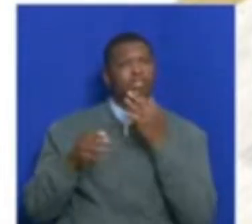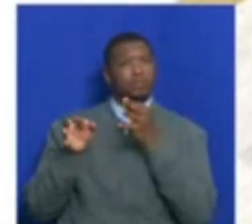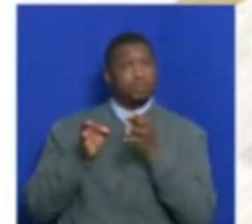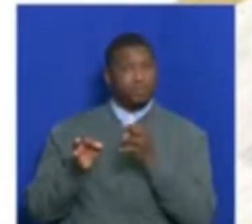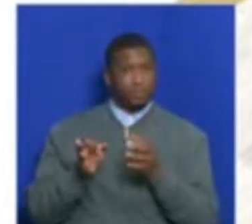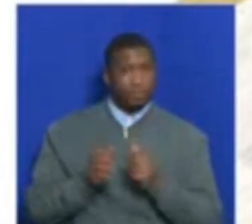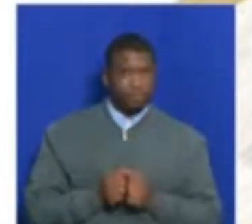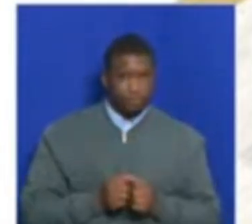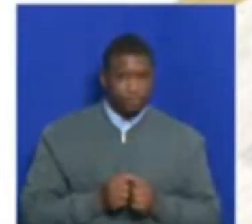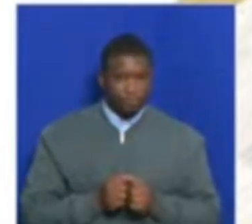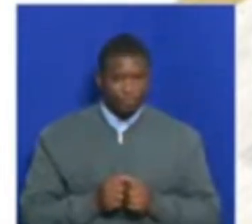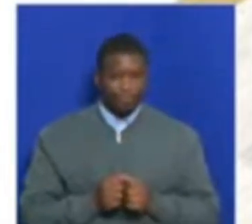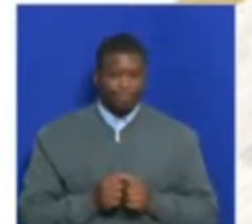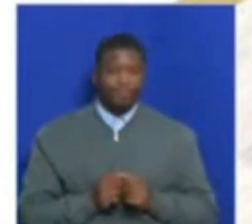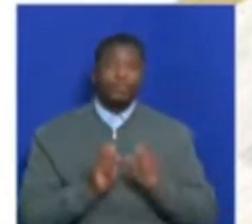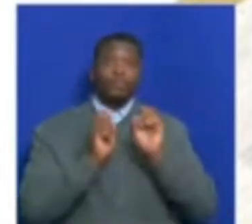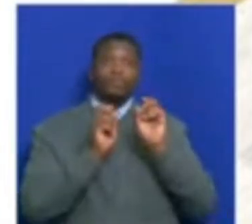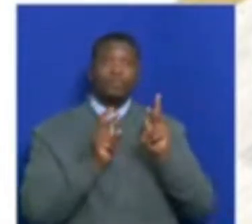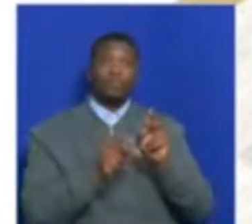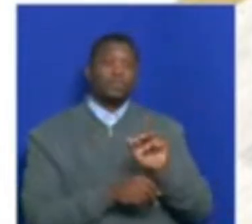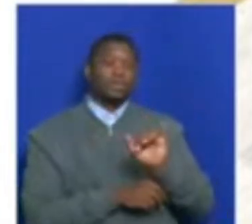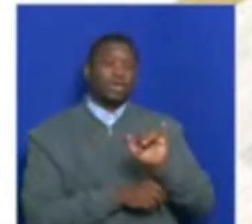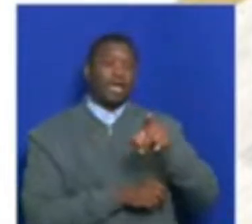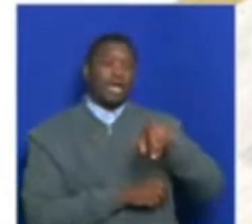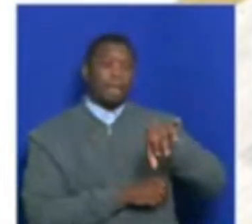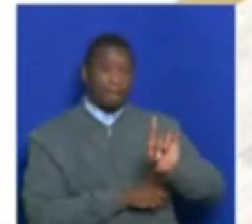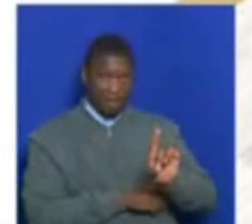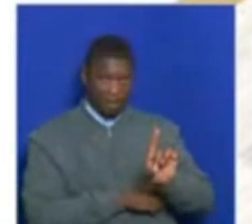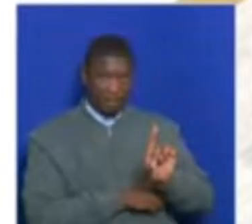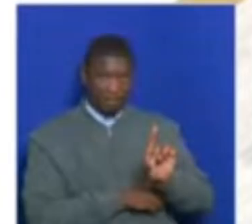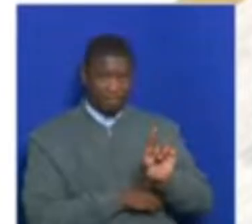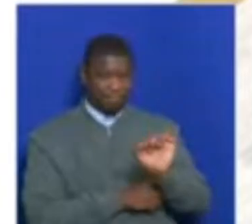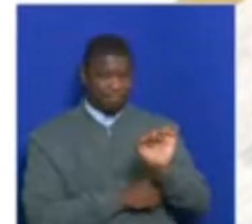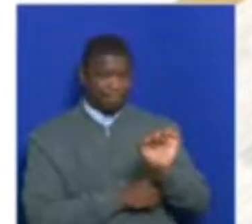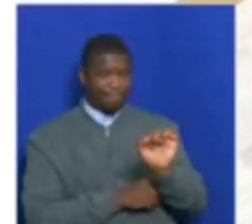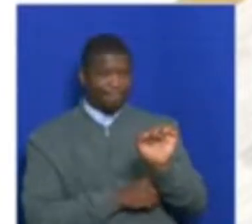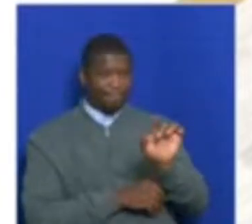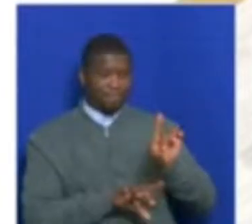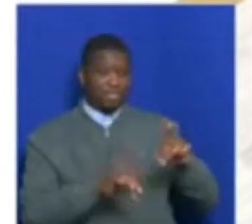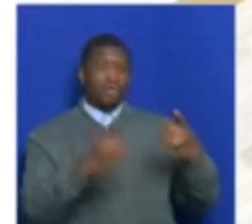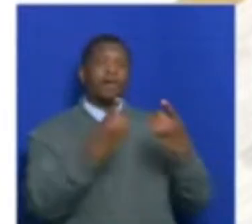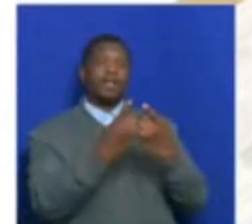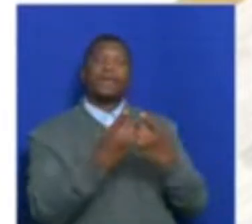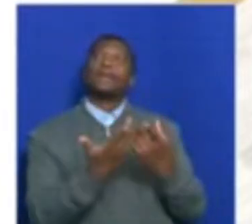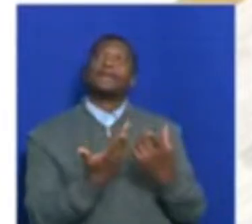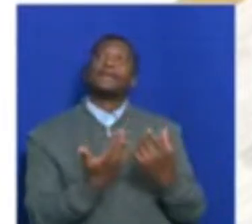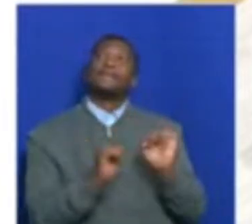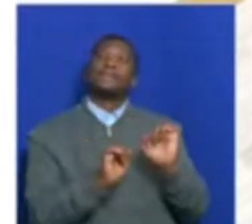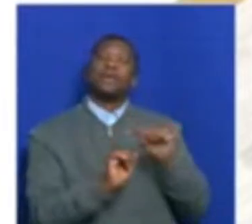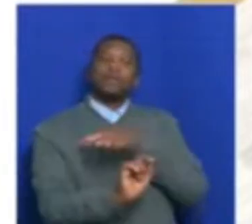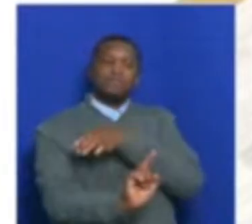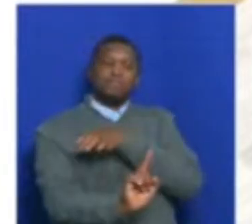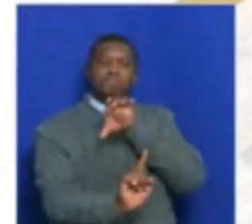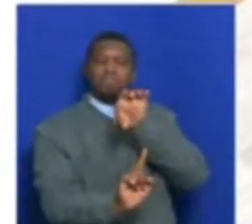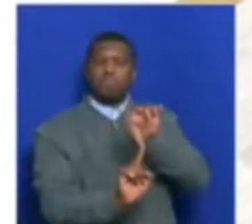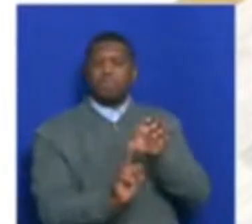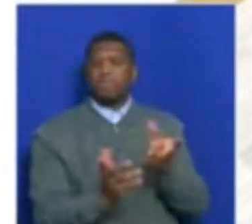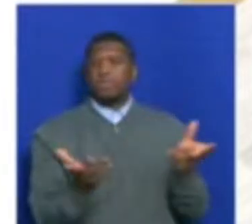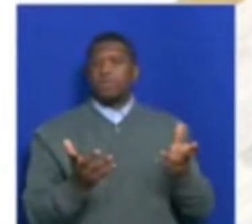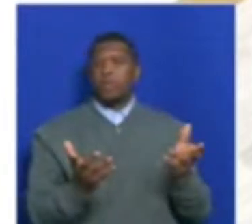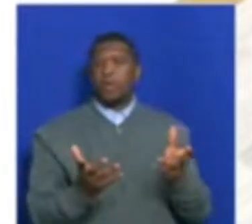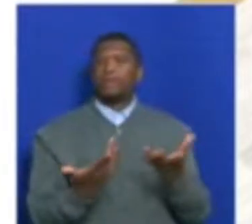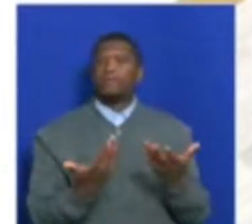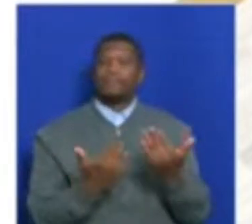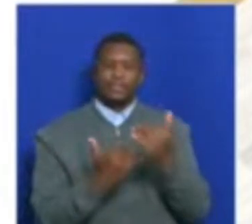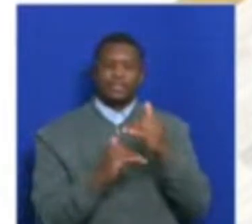Independent Police Investigative Directorate receives its mandate under Section 28 of the IPID Act,